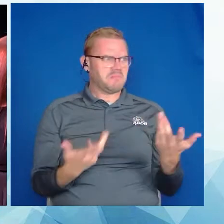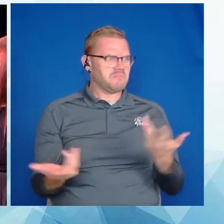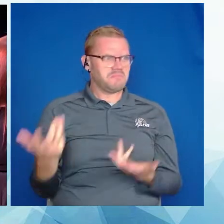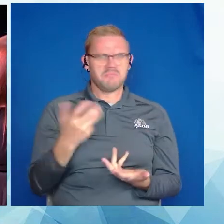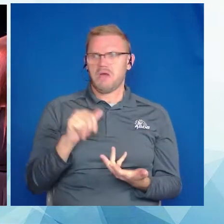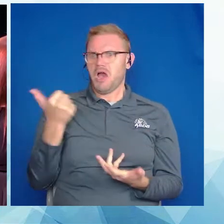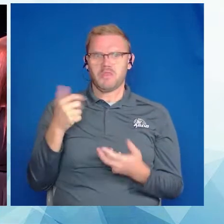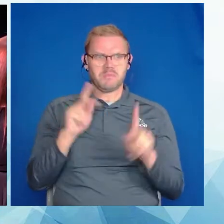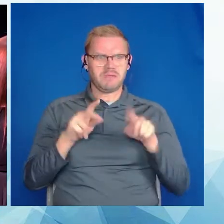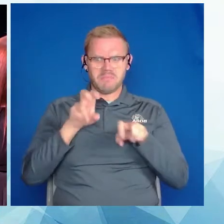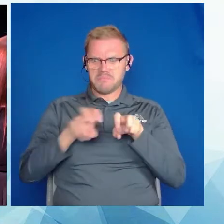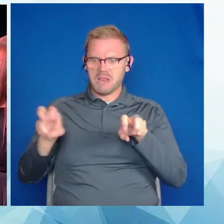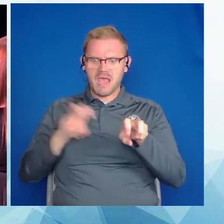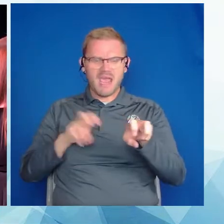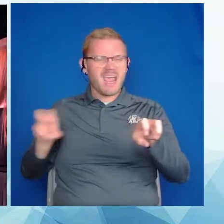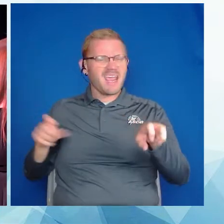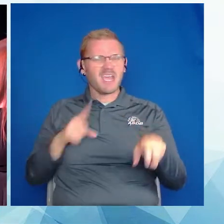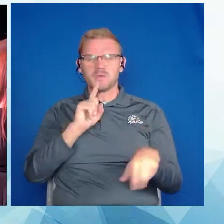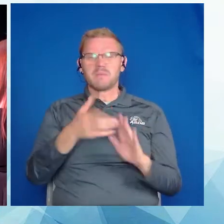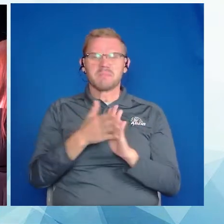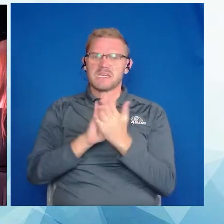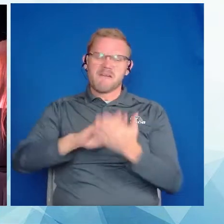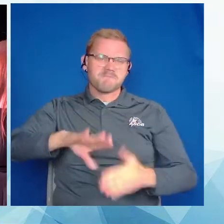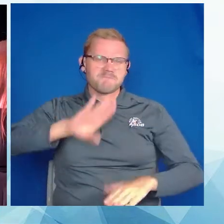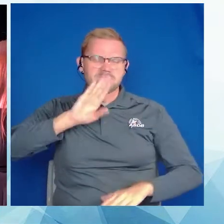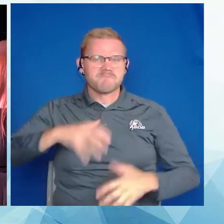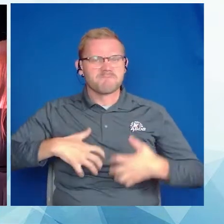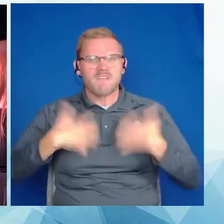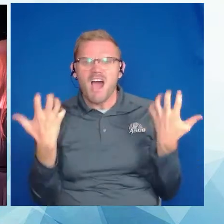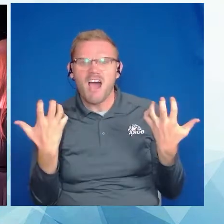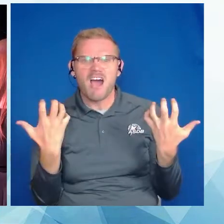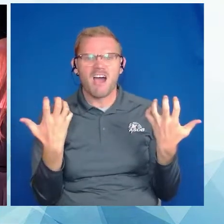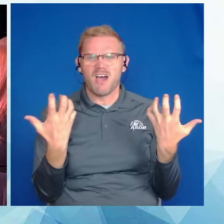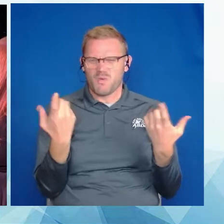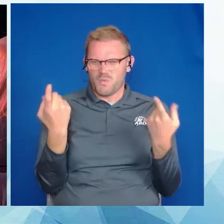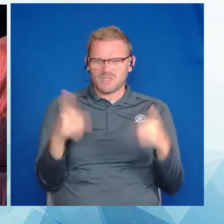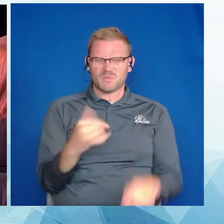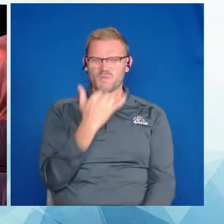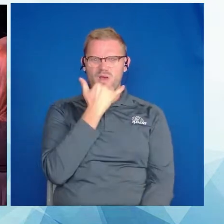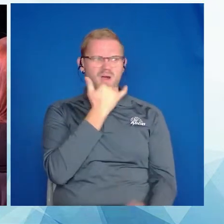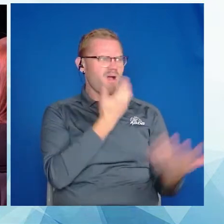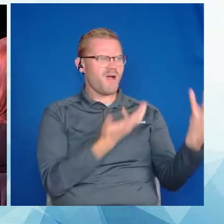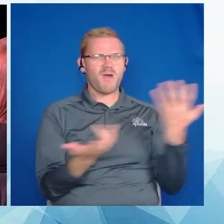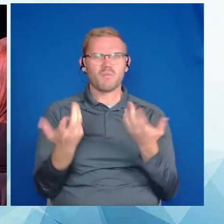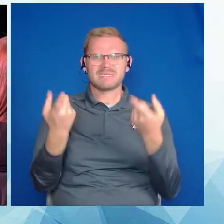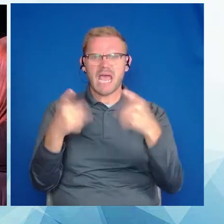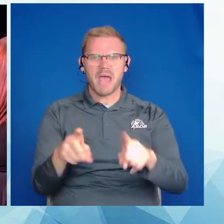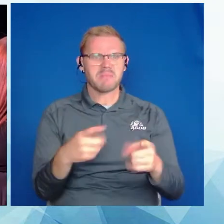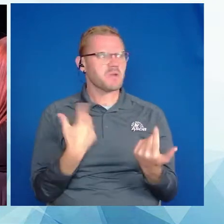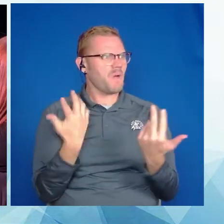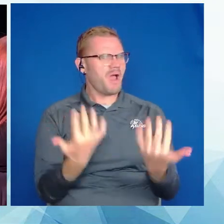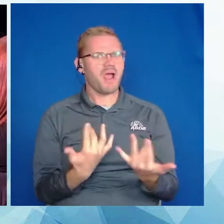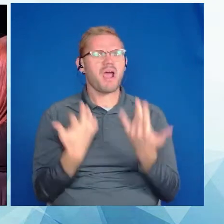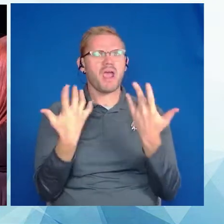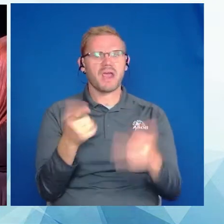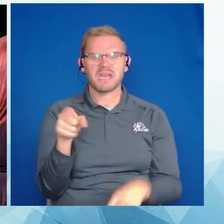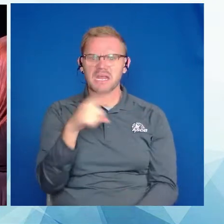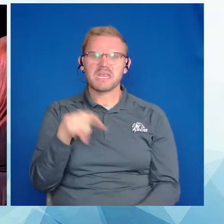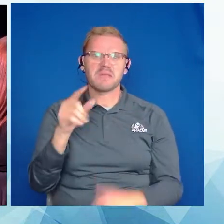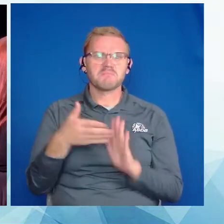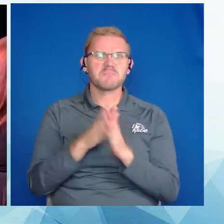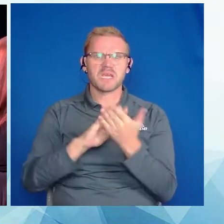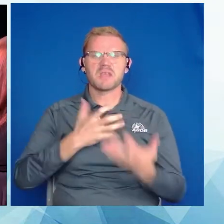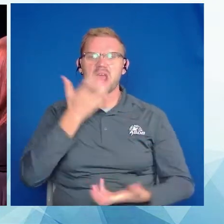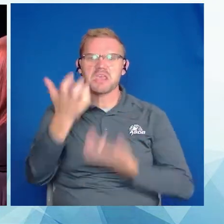other passengers began to get irate, wondering what was wrong, what was happening, and they were beginning to